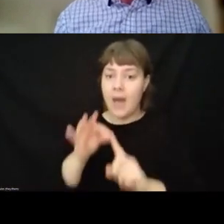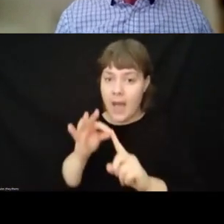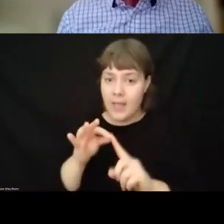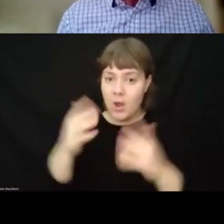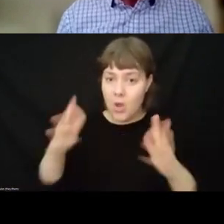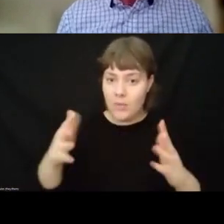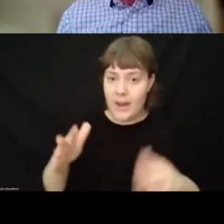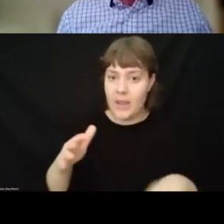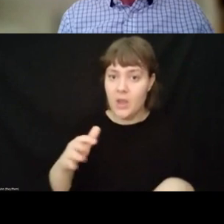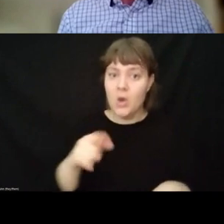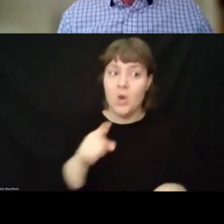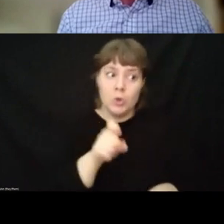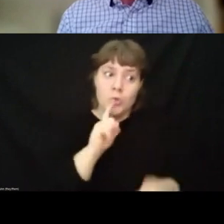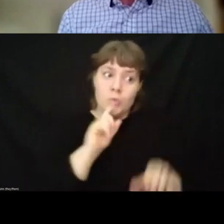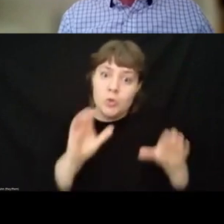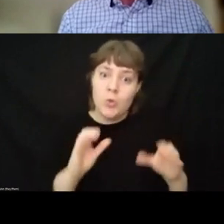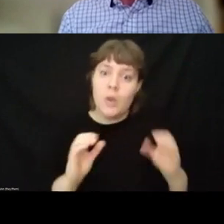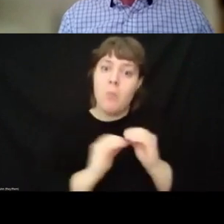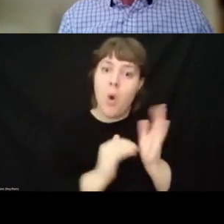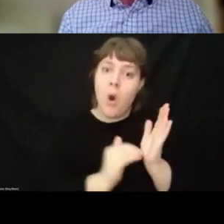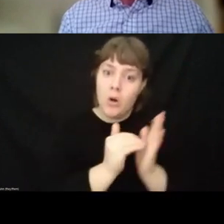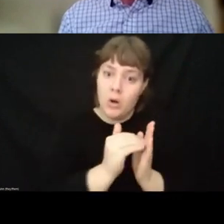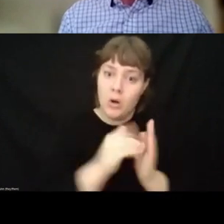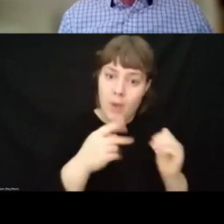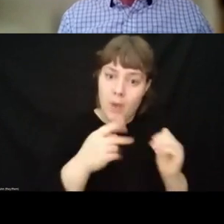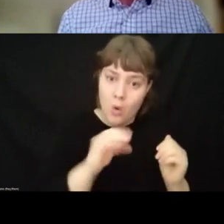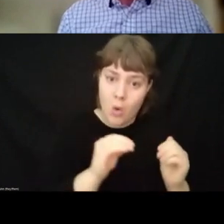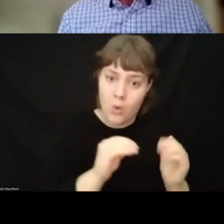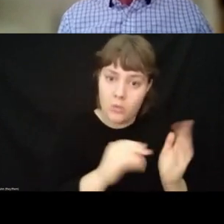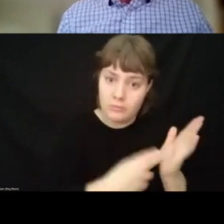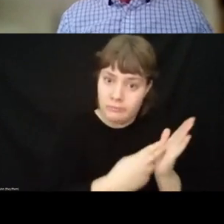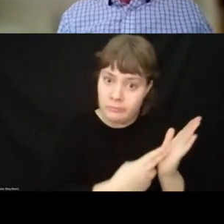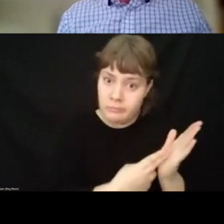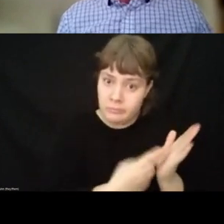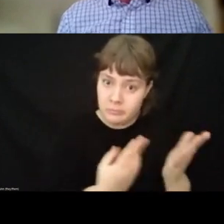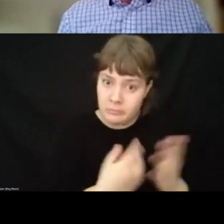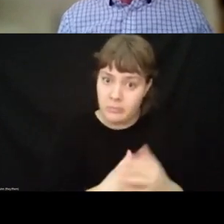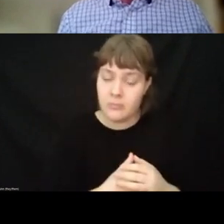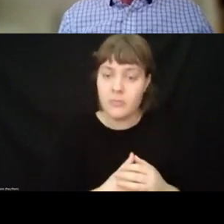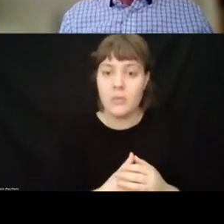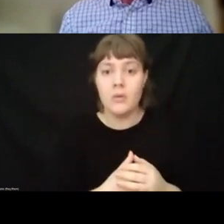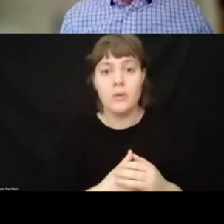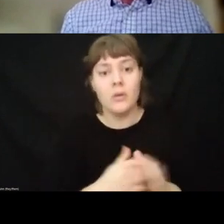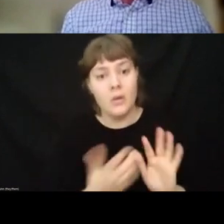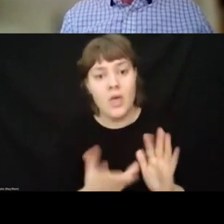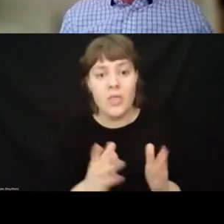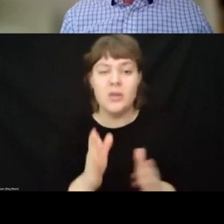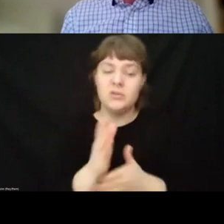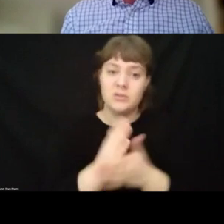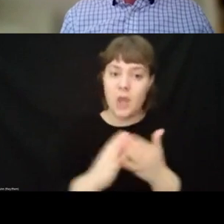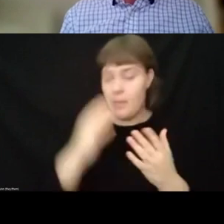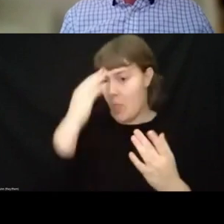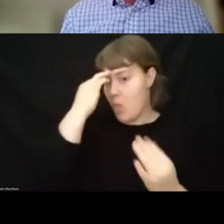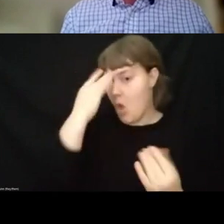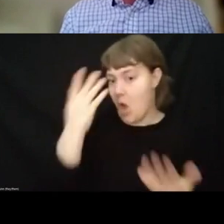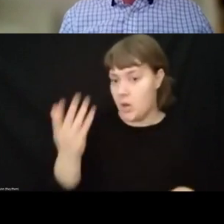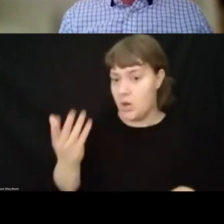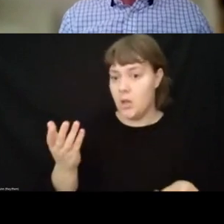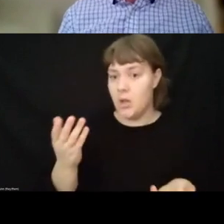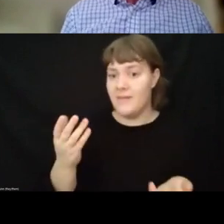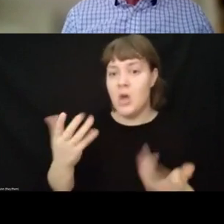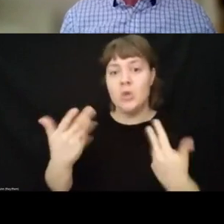should be doing more of it, in all honesty, again, there is some thought of we also don't want